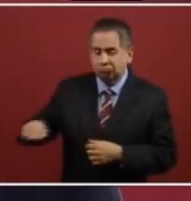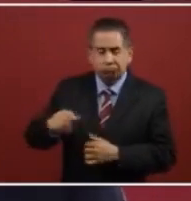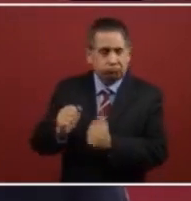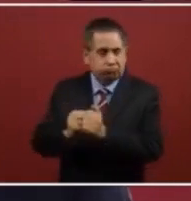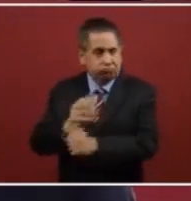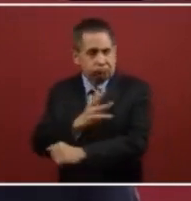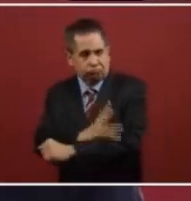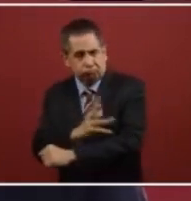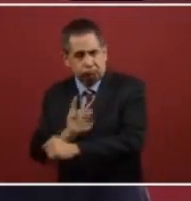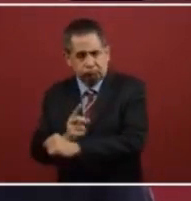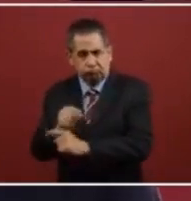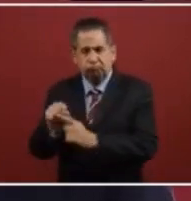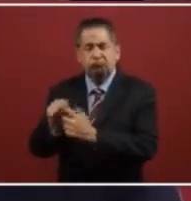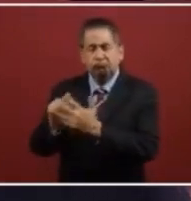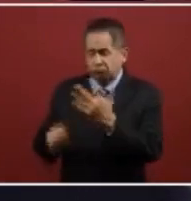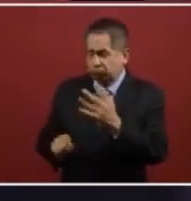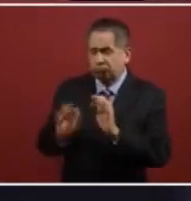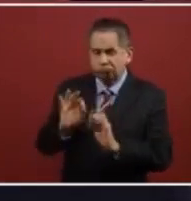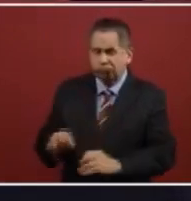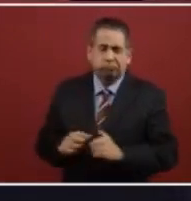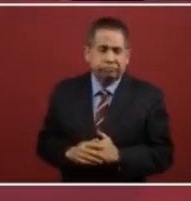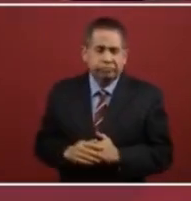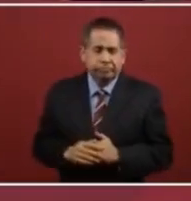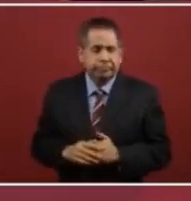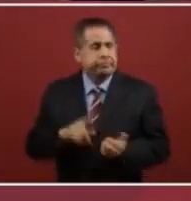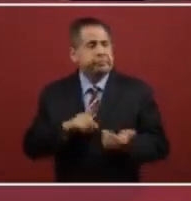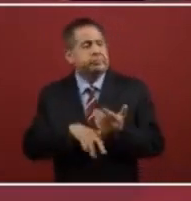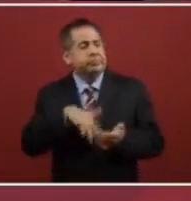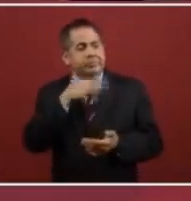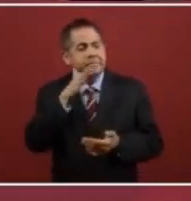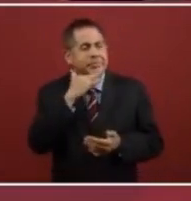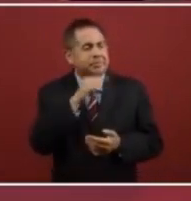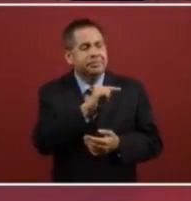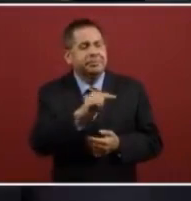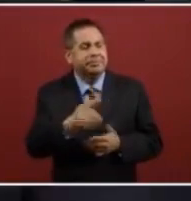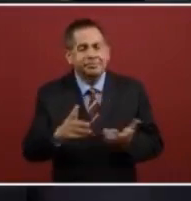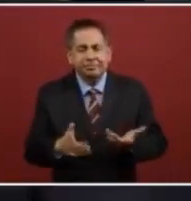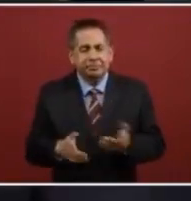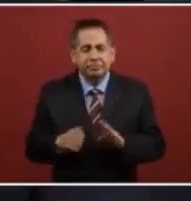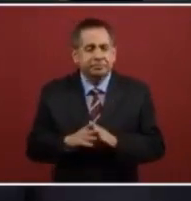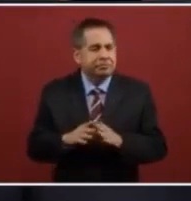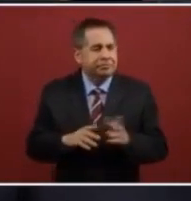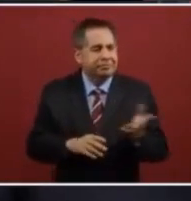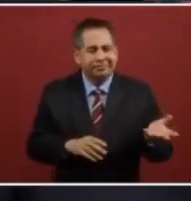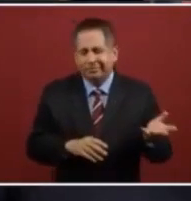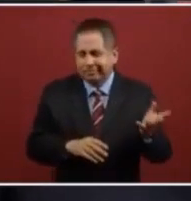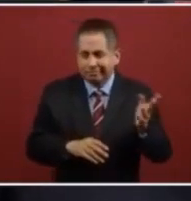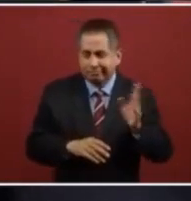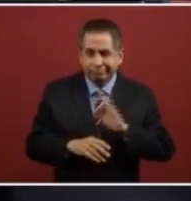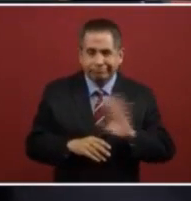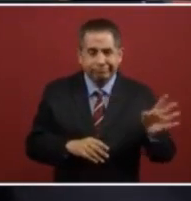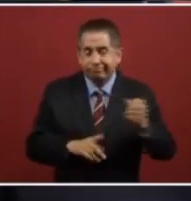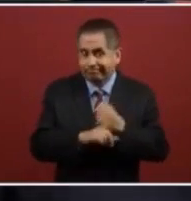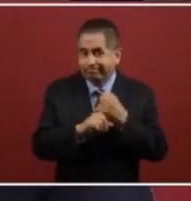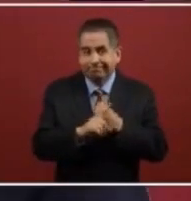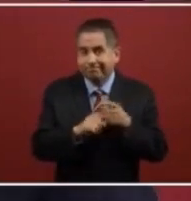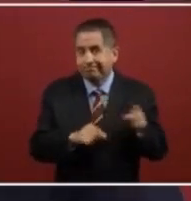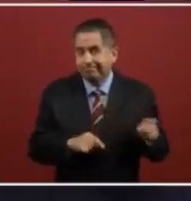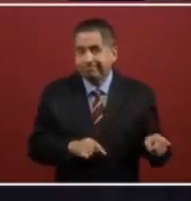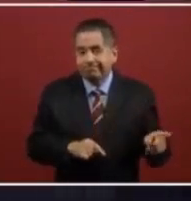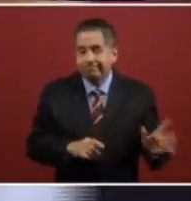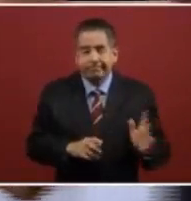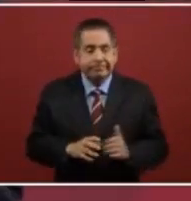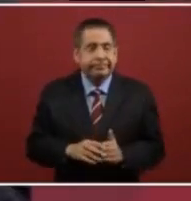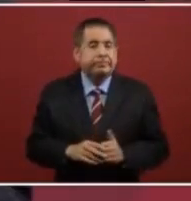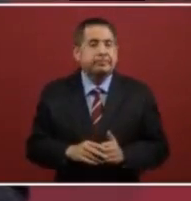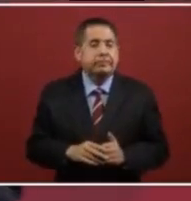honestidad. and honesty. Este asunto de la corrupción This es deal un with the corruption, problema it's a problem